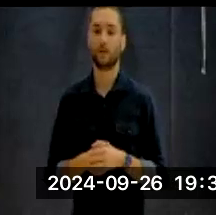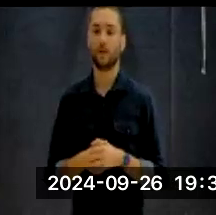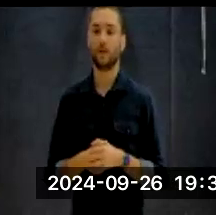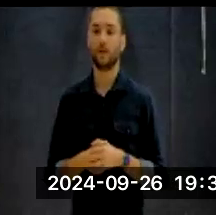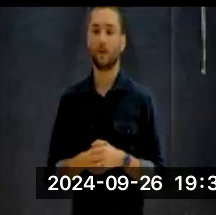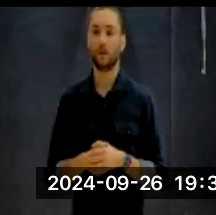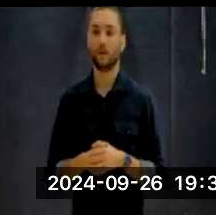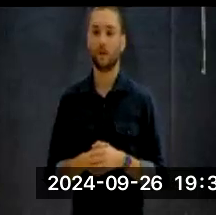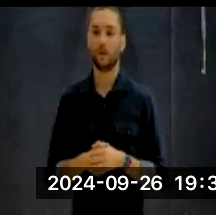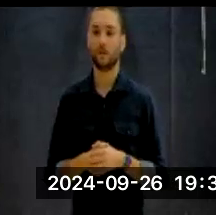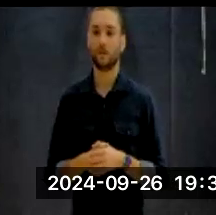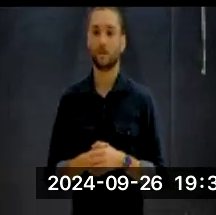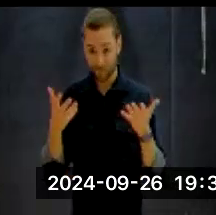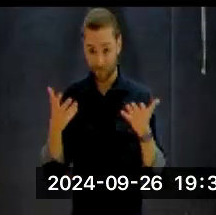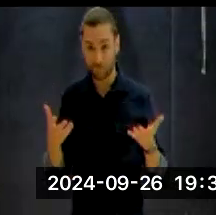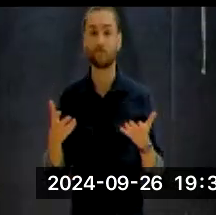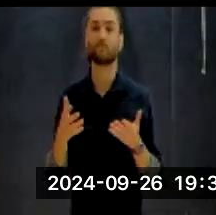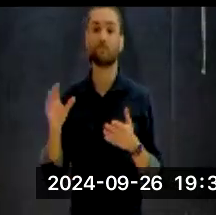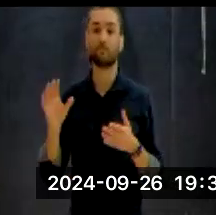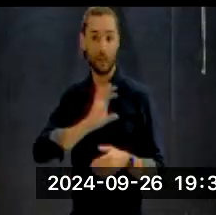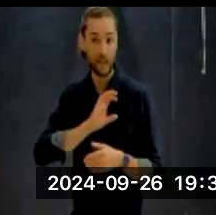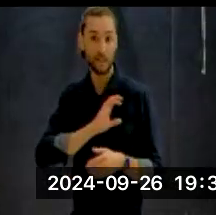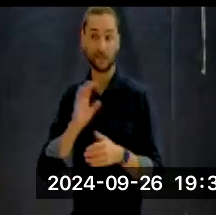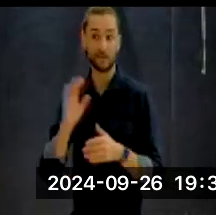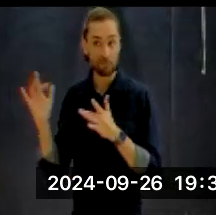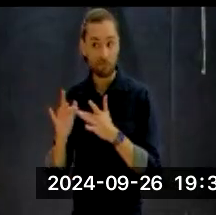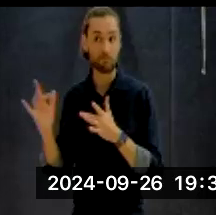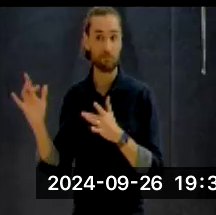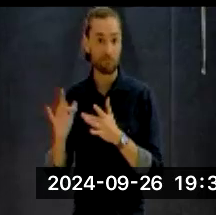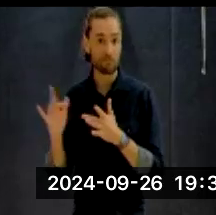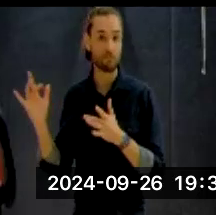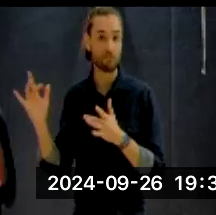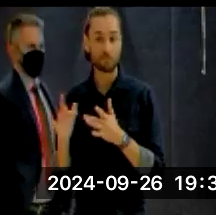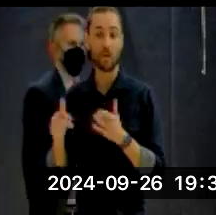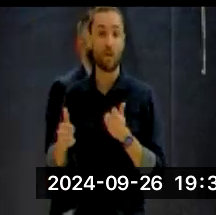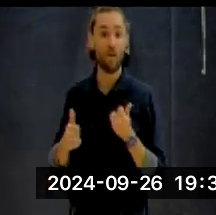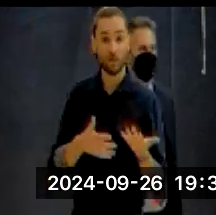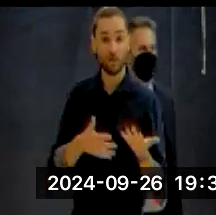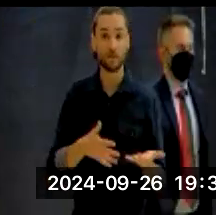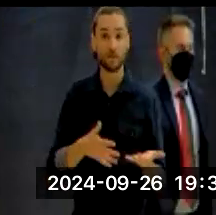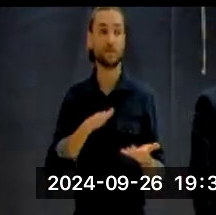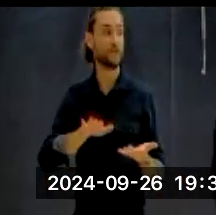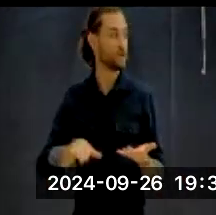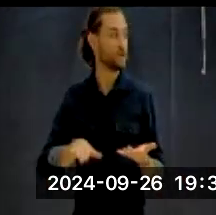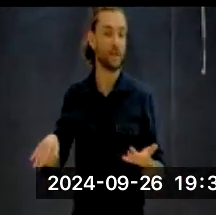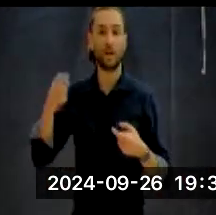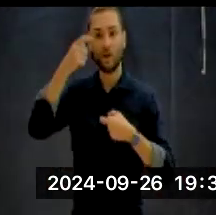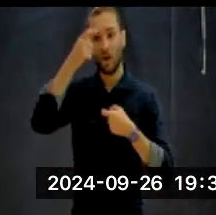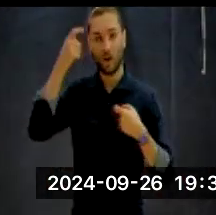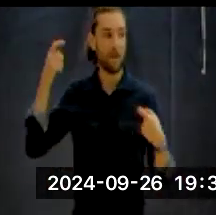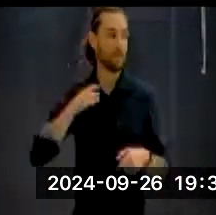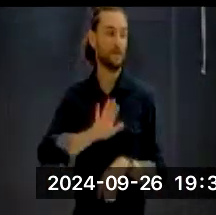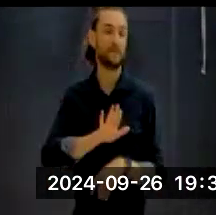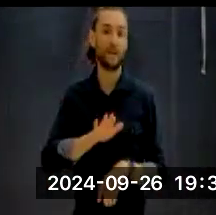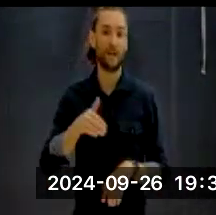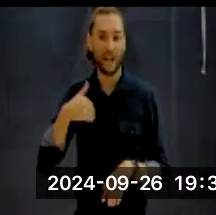As much contact as we had with the police has now traumatized and caused some mental, you know,